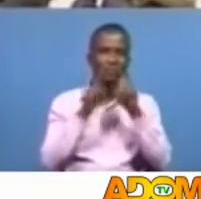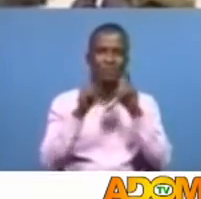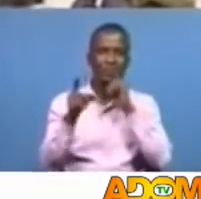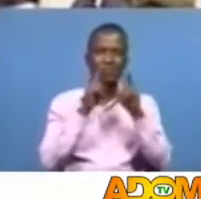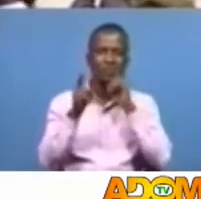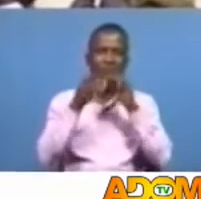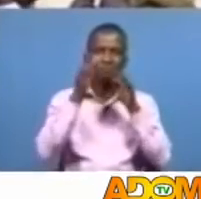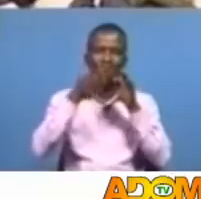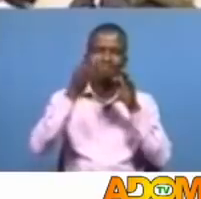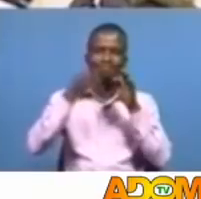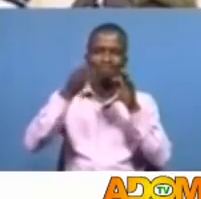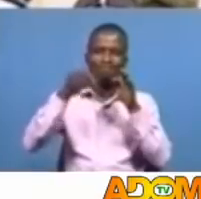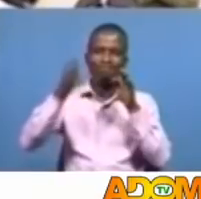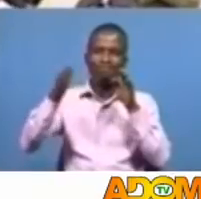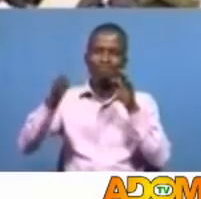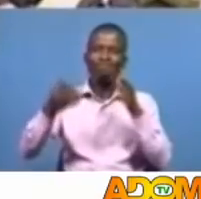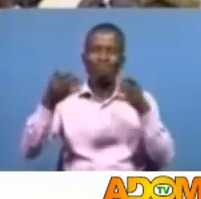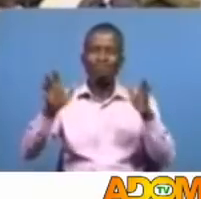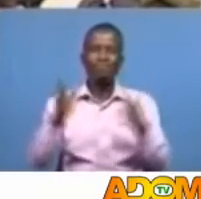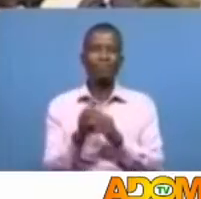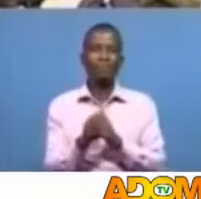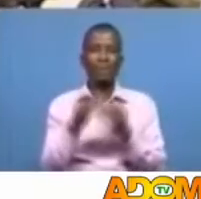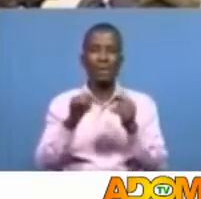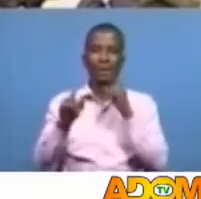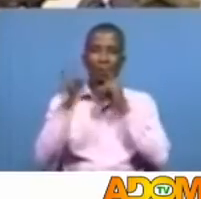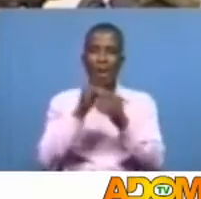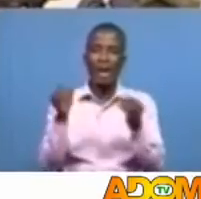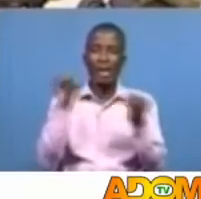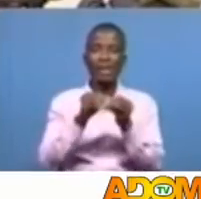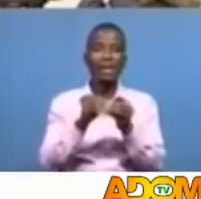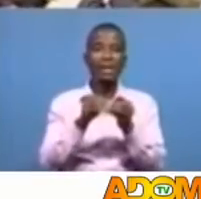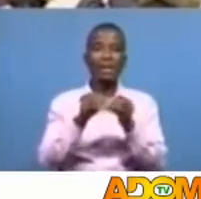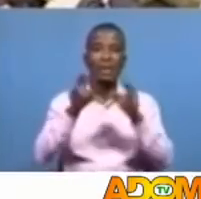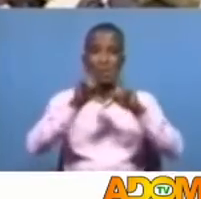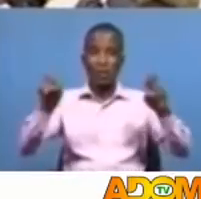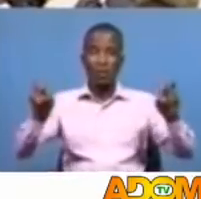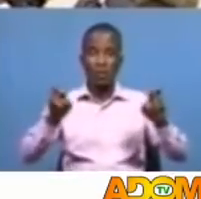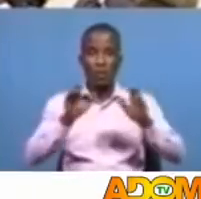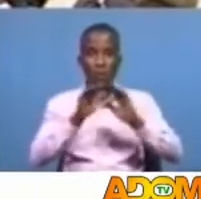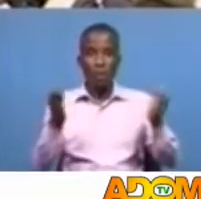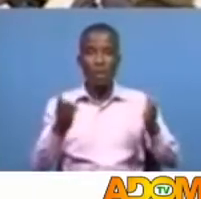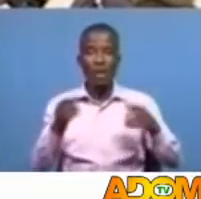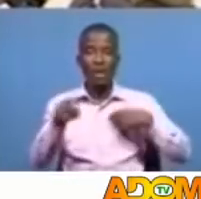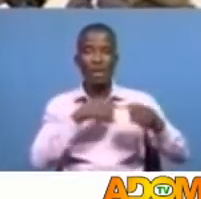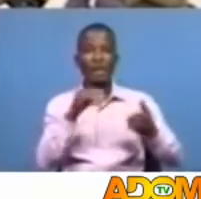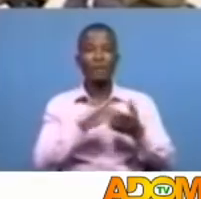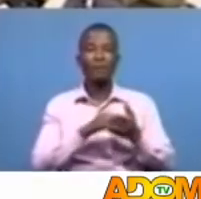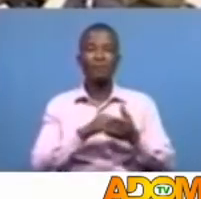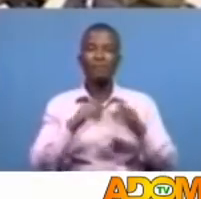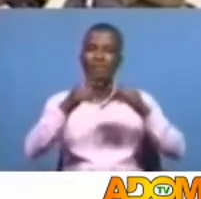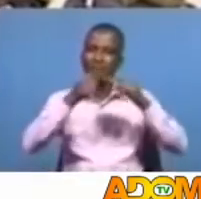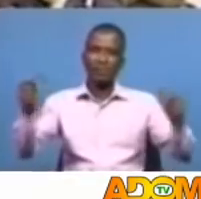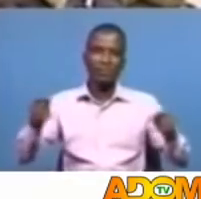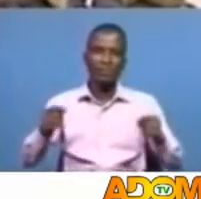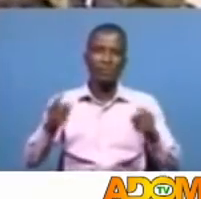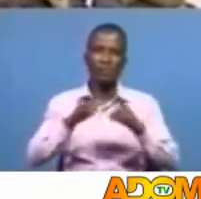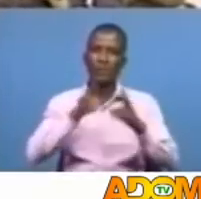filed, review number 3, is an abuse of the court processes, and the application ought to be dismissed in